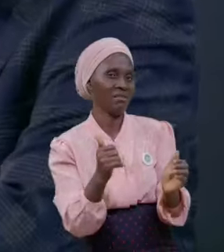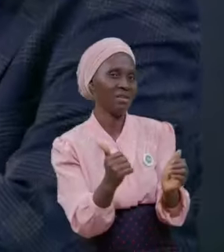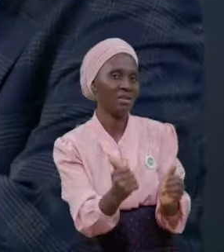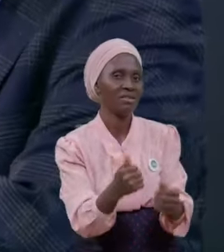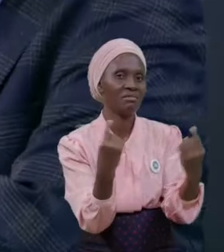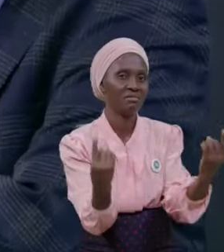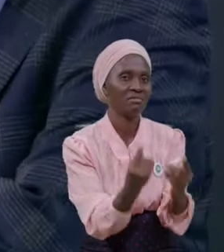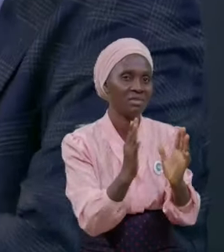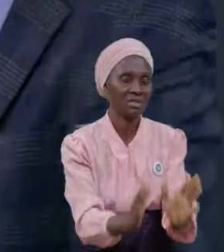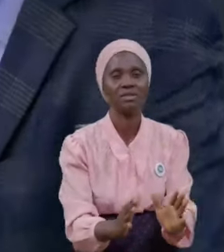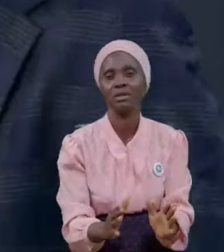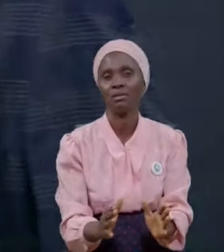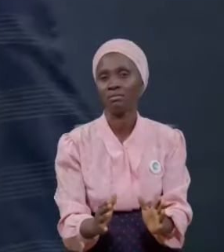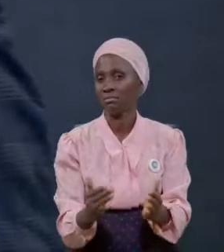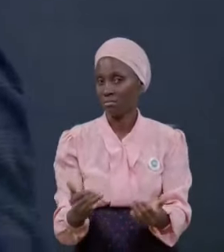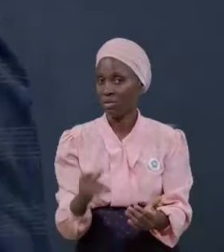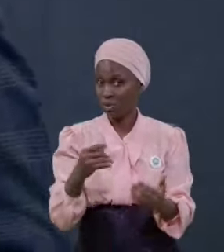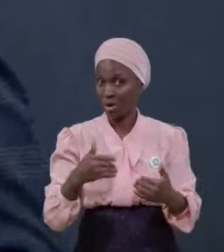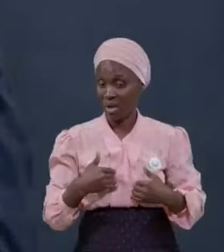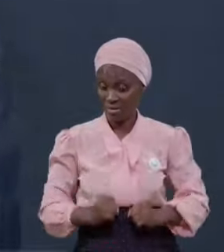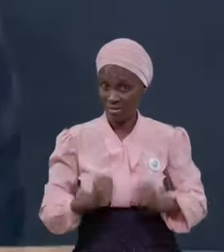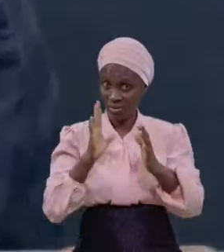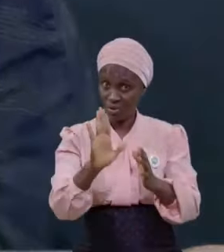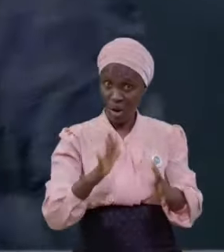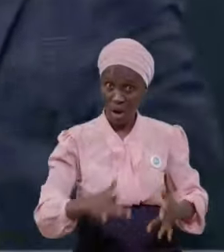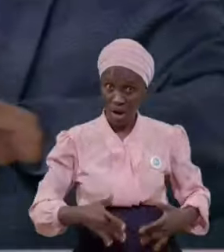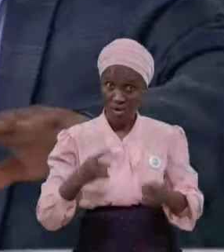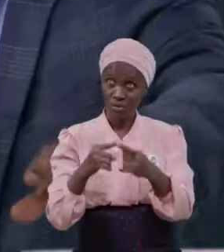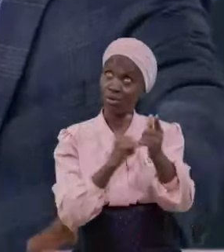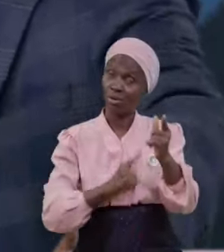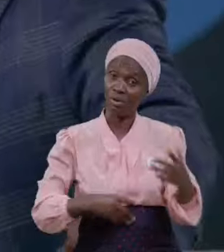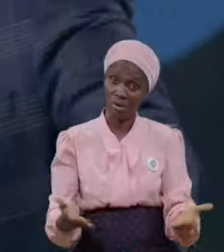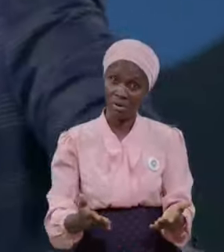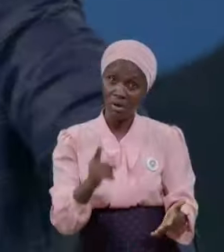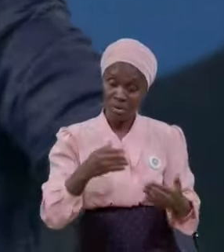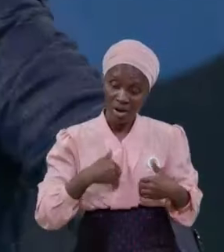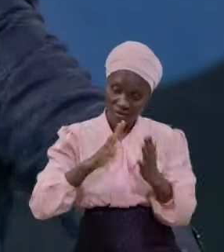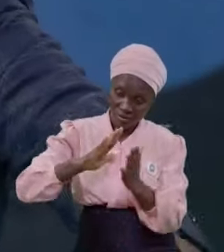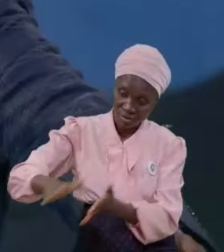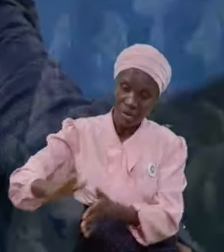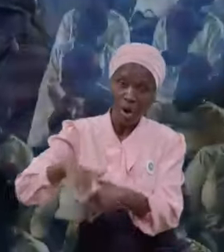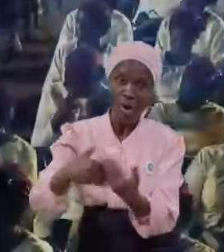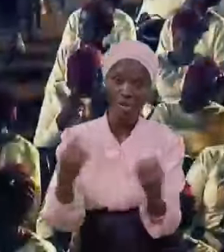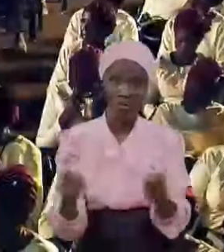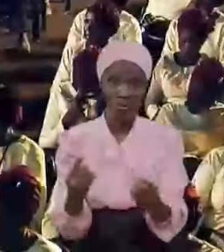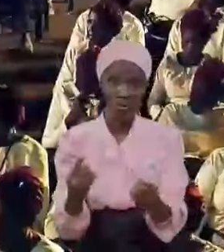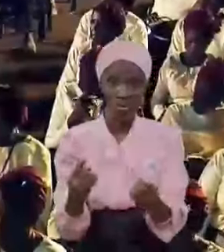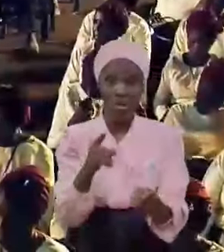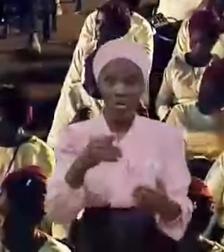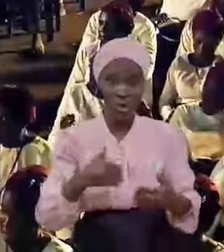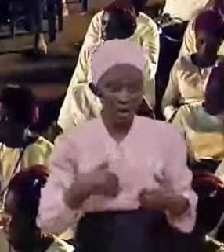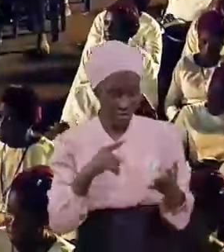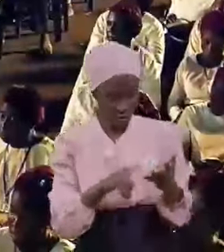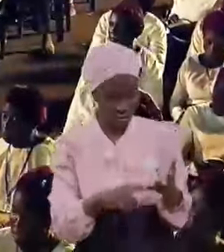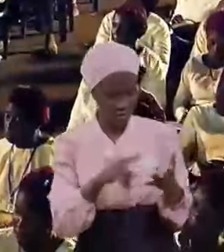all those things here. You mention those things by name. Lord, I come out of